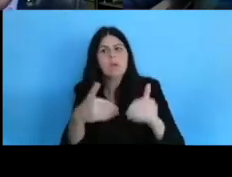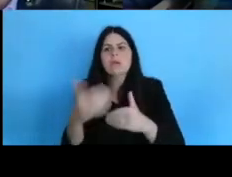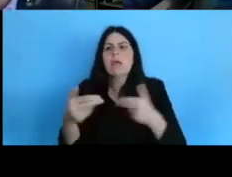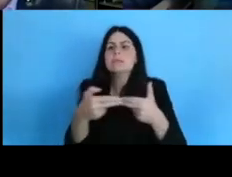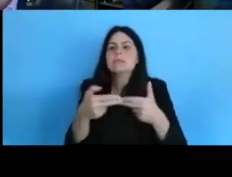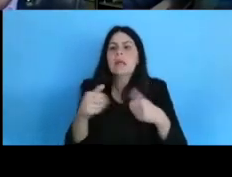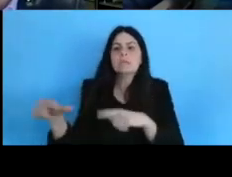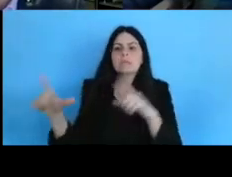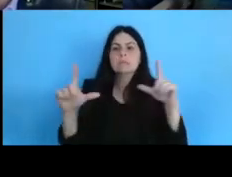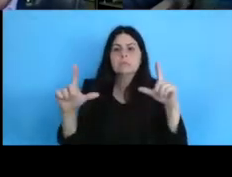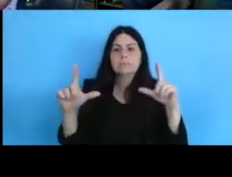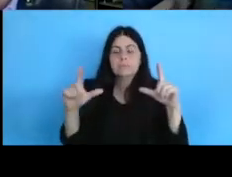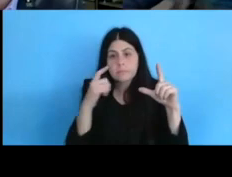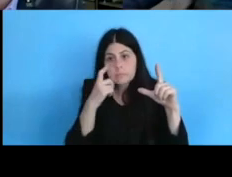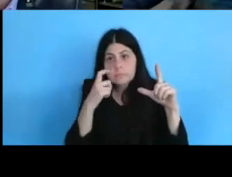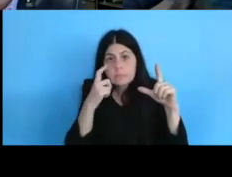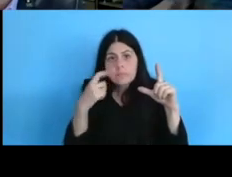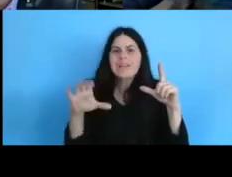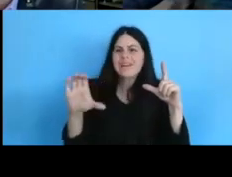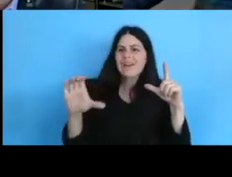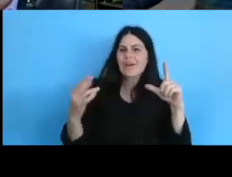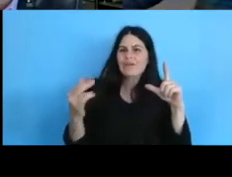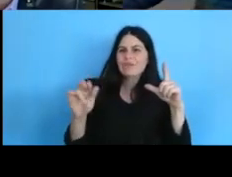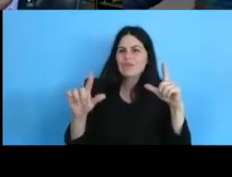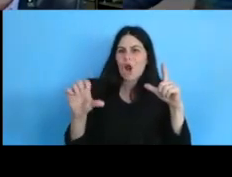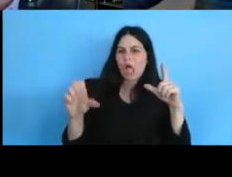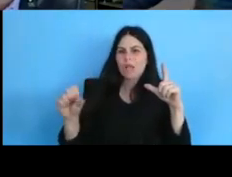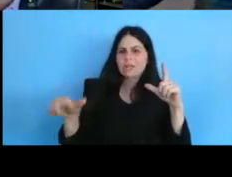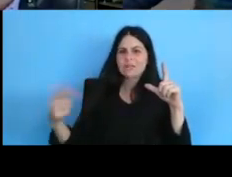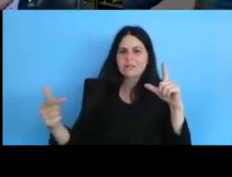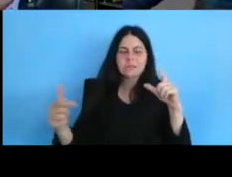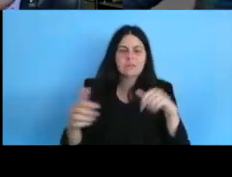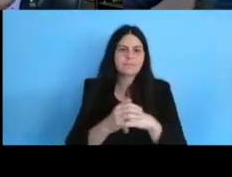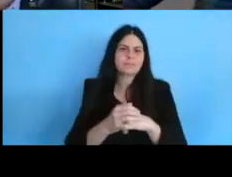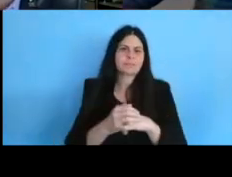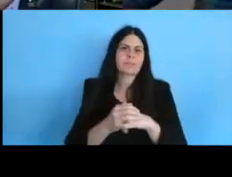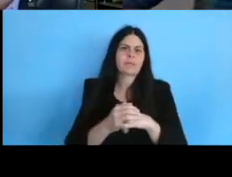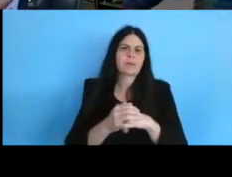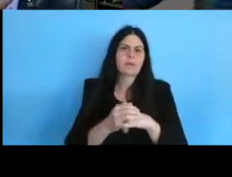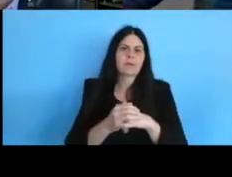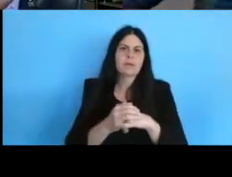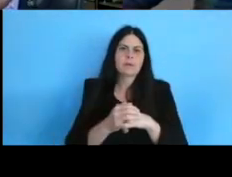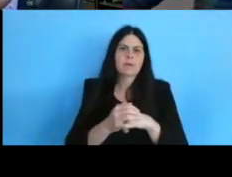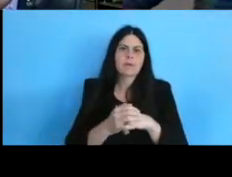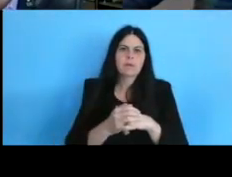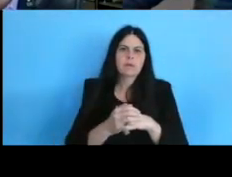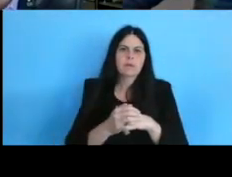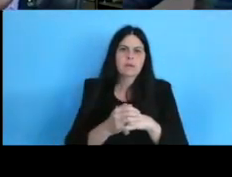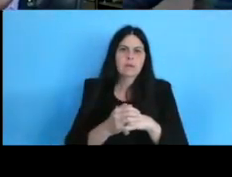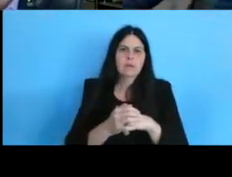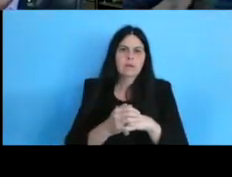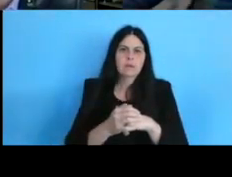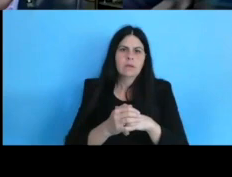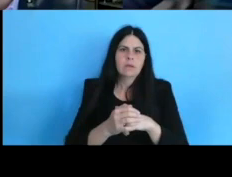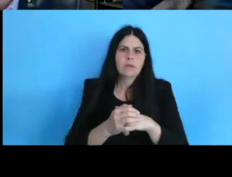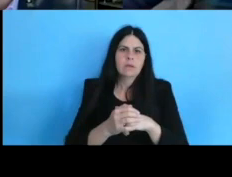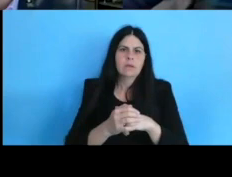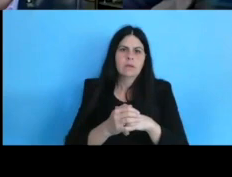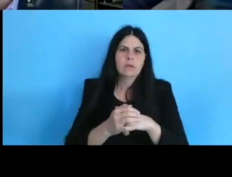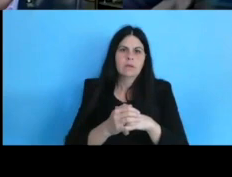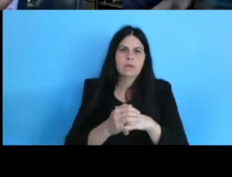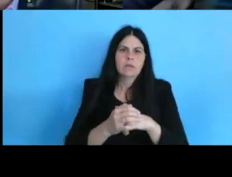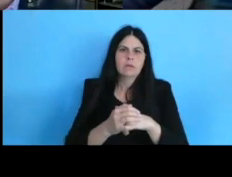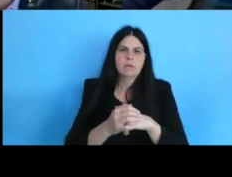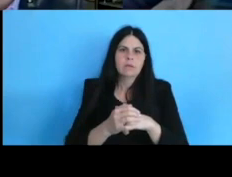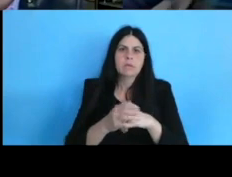I'll be followed by Charles. Charles, yeah. So, the overall